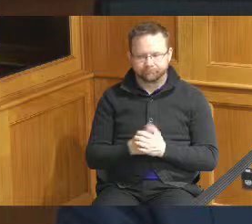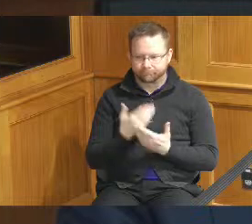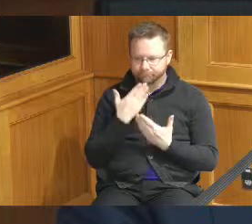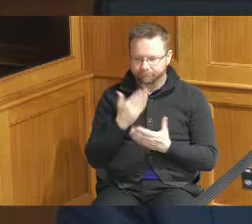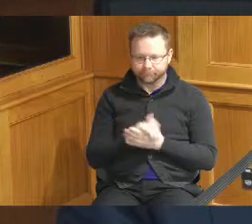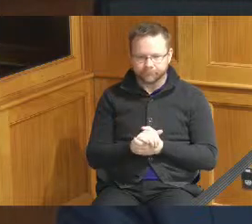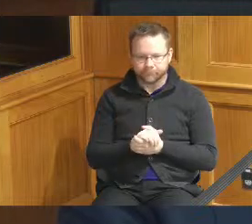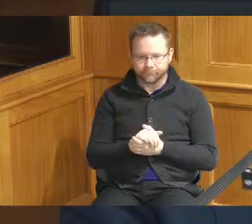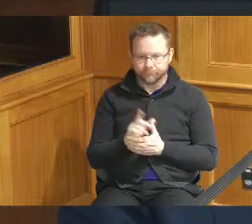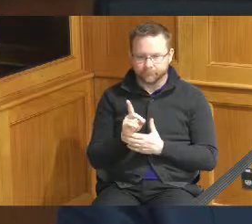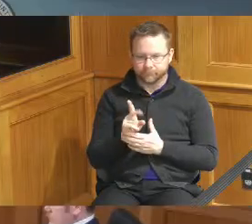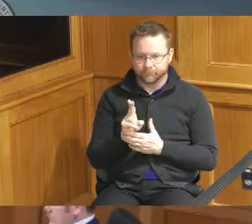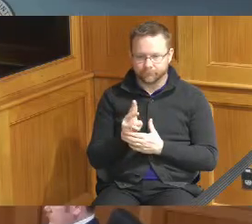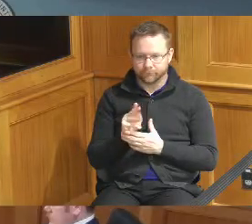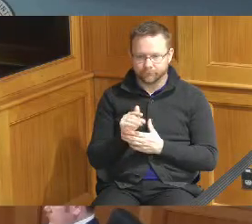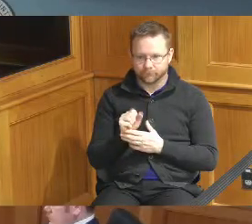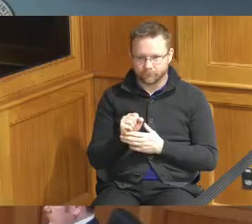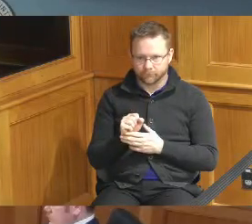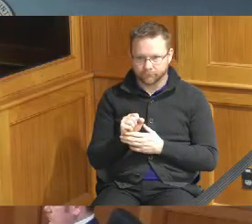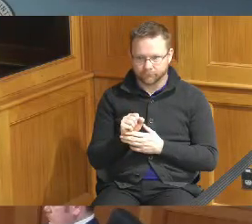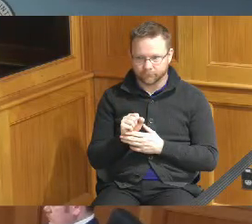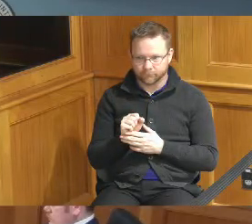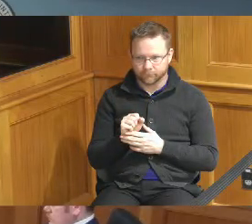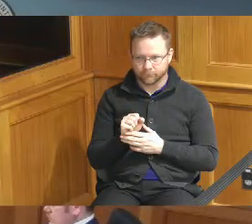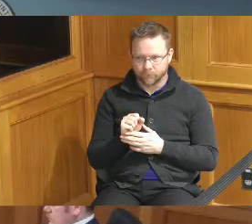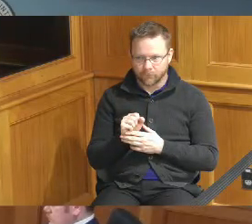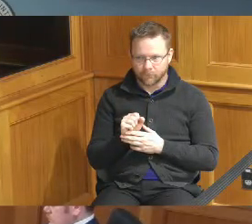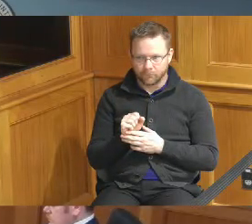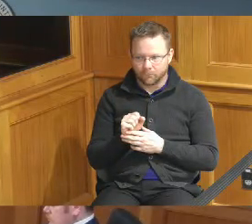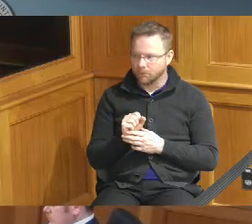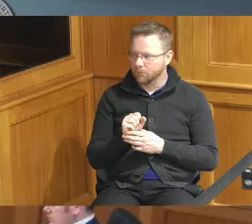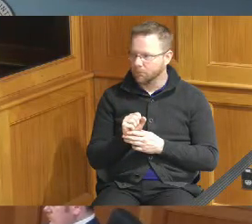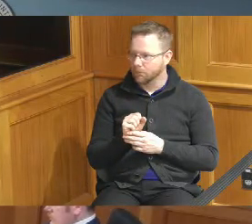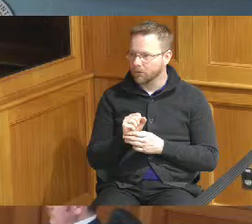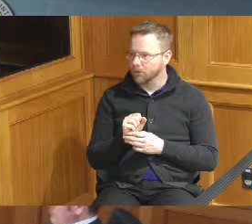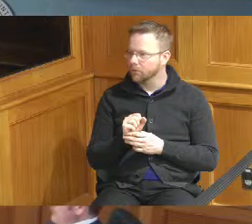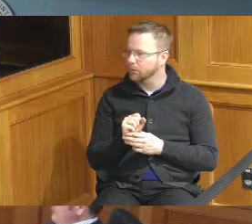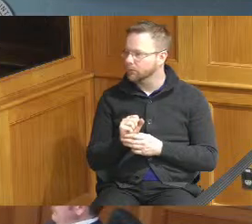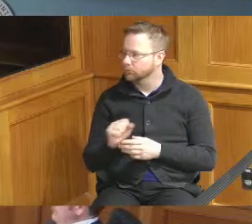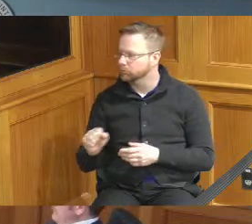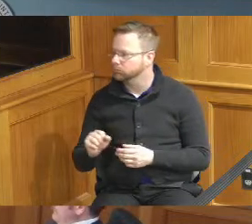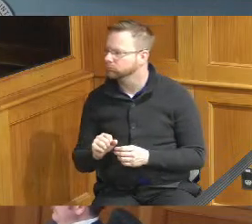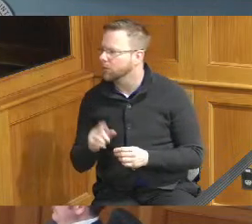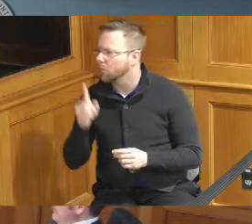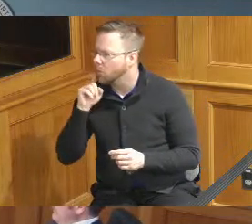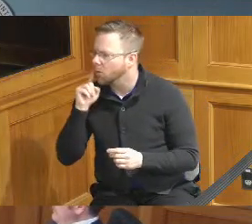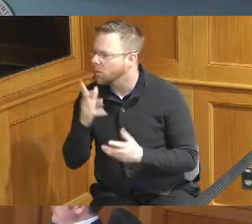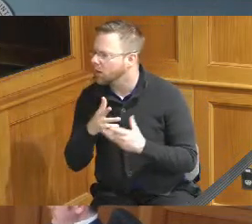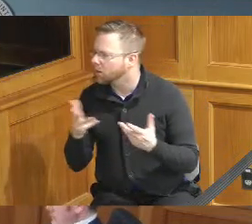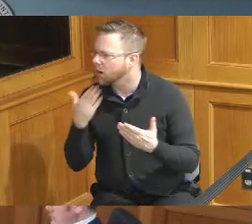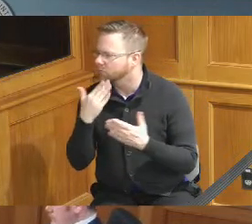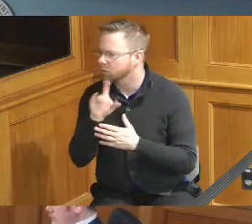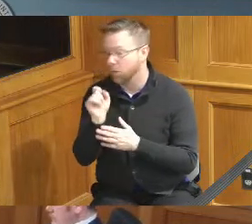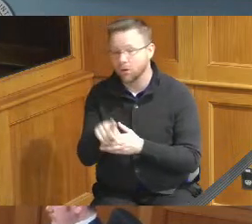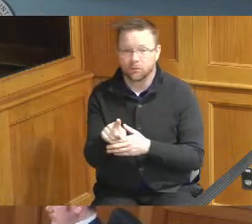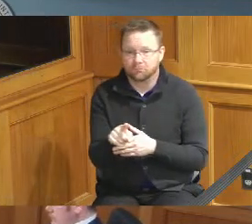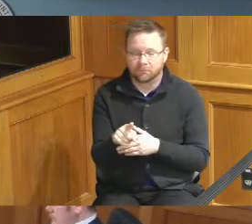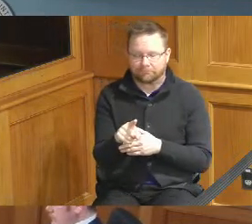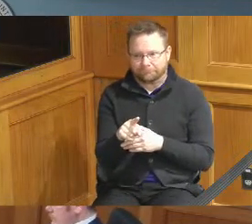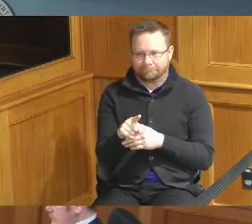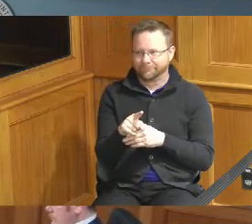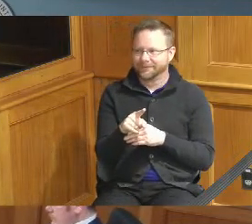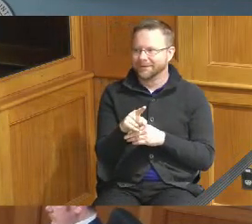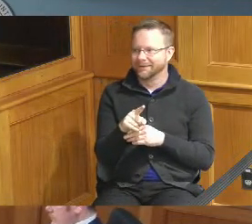you. Thank you. Commissioner Dumas. Thank you. I thought you raised a lot of great questions that have me